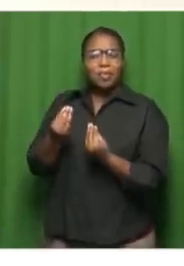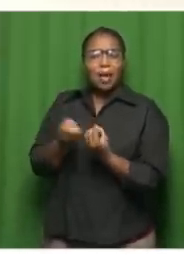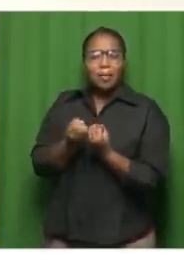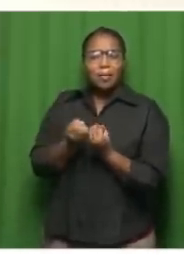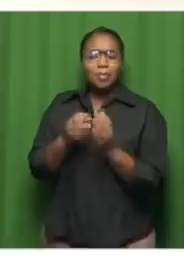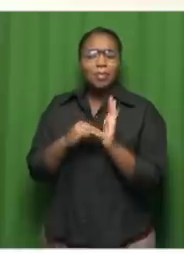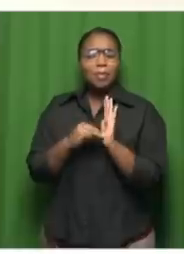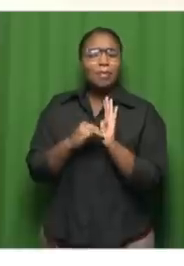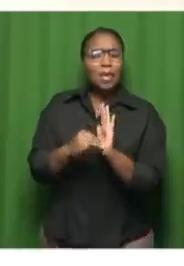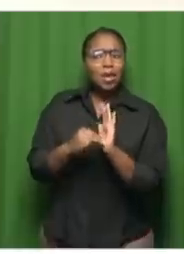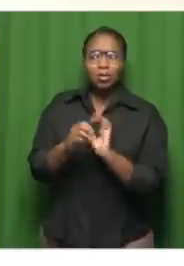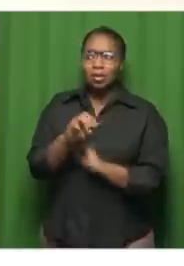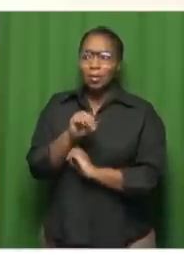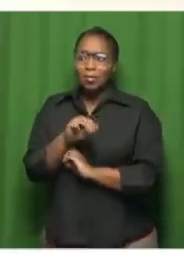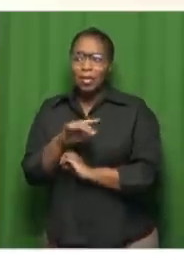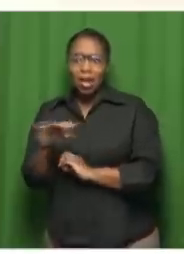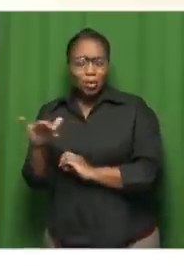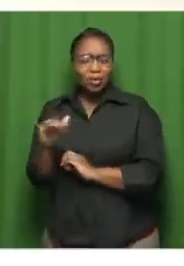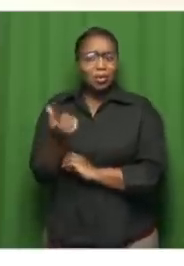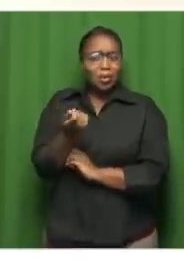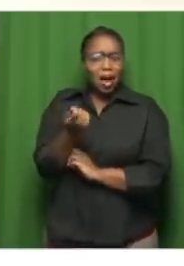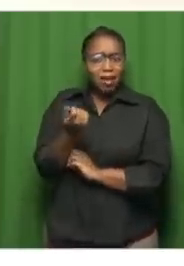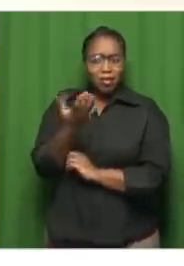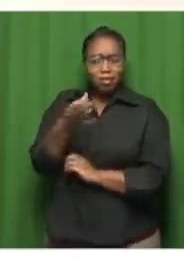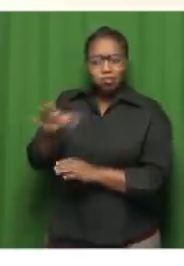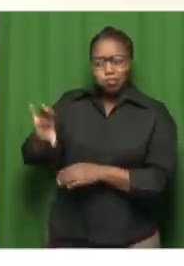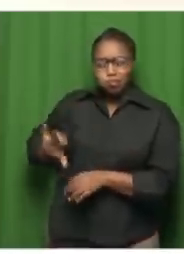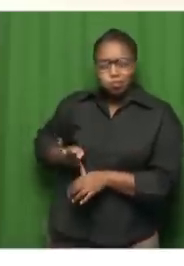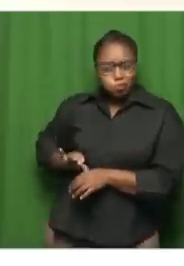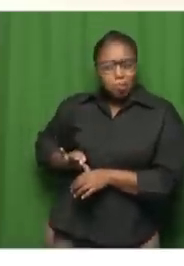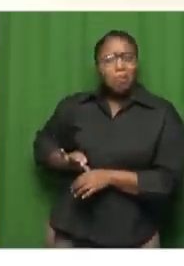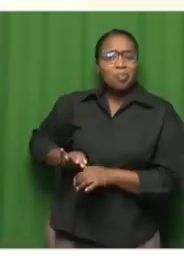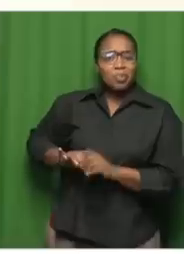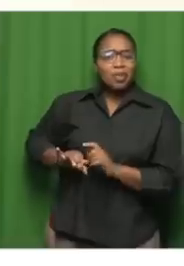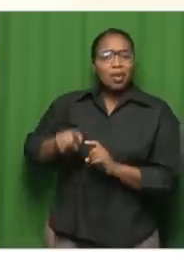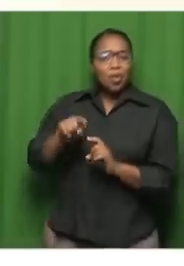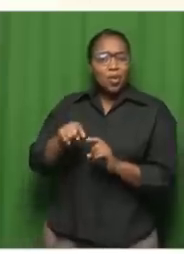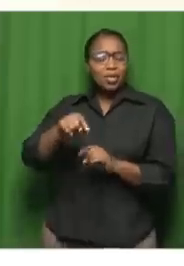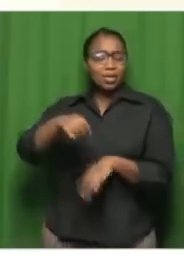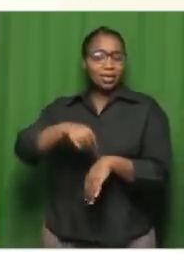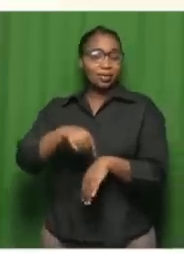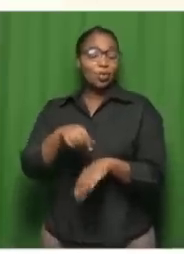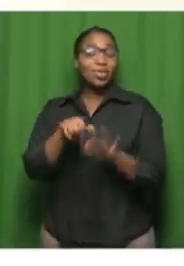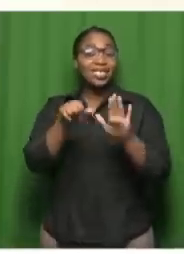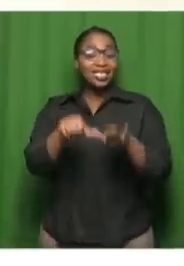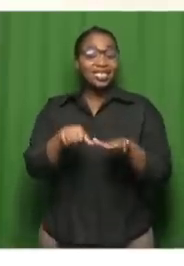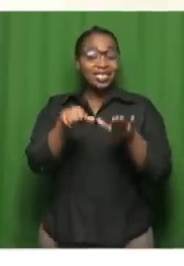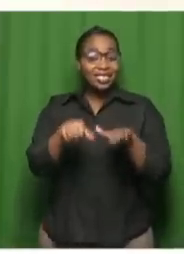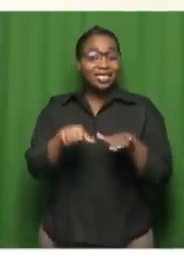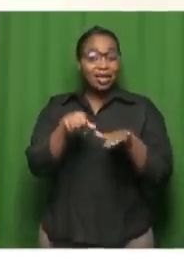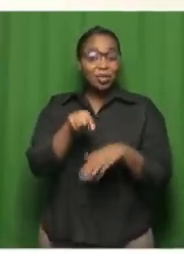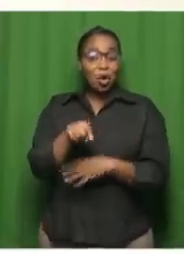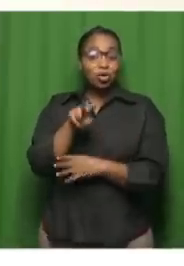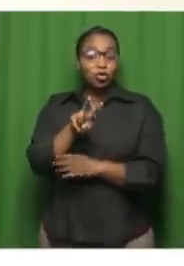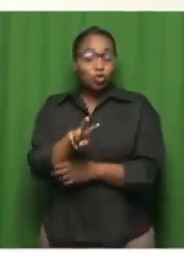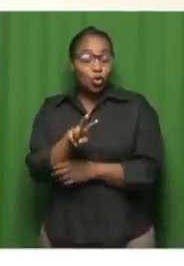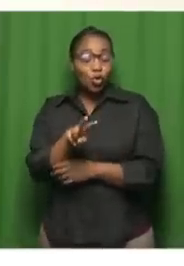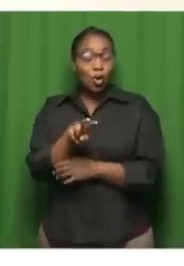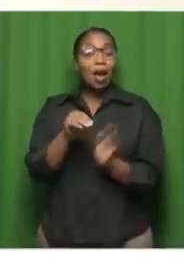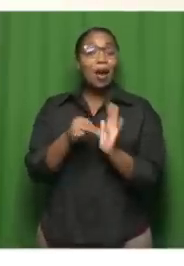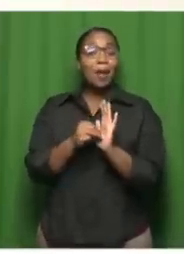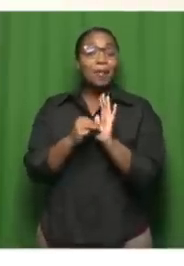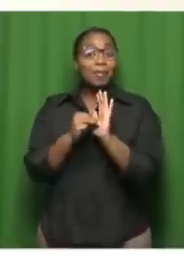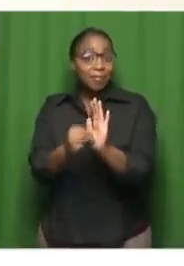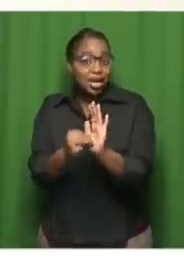campaign in 2016 and 17, earning close on 16.2 million rand. That's just one of the